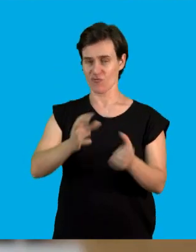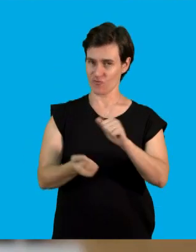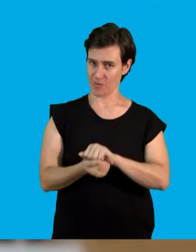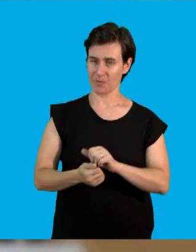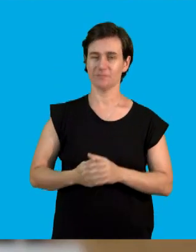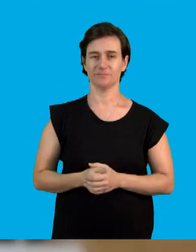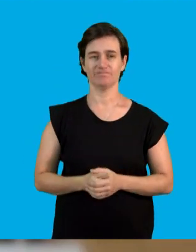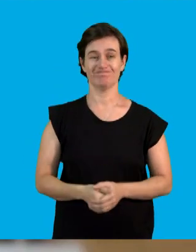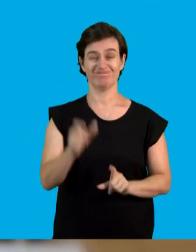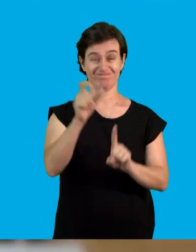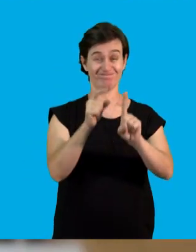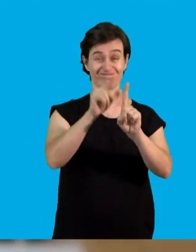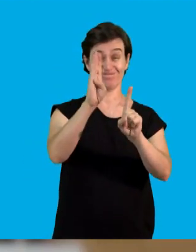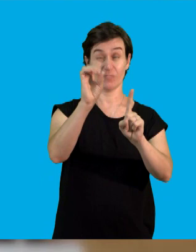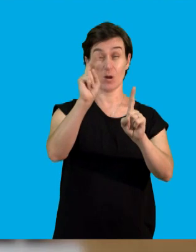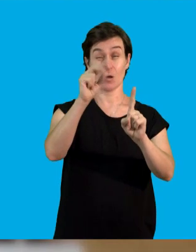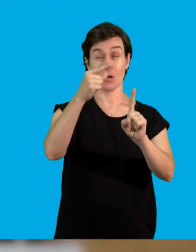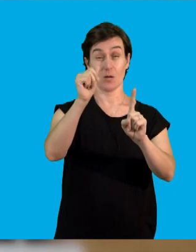lesson.